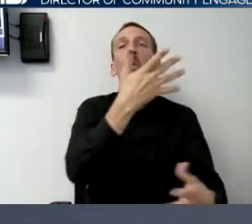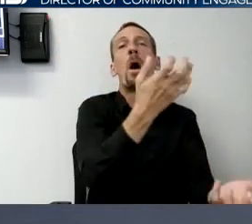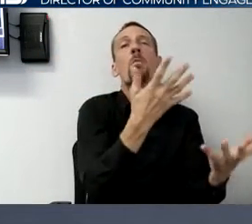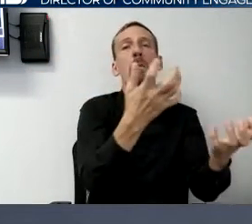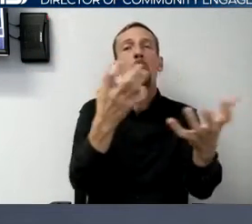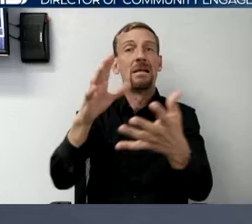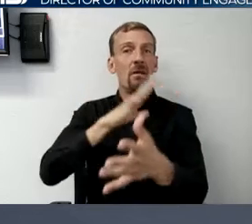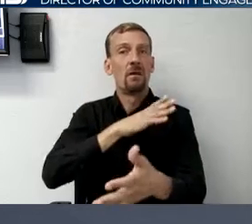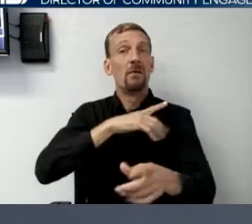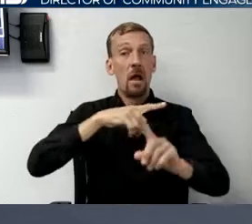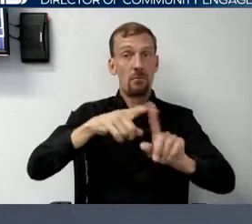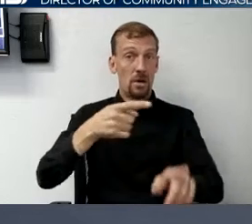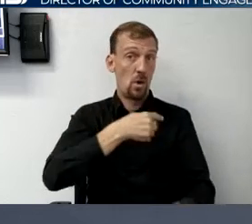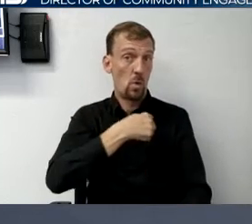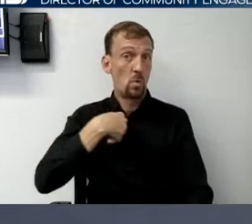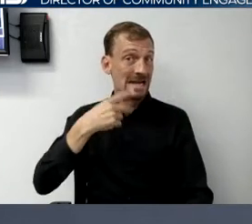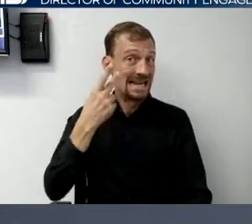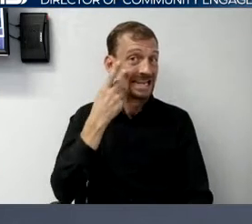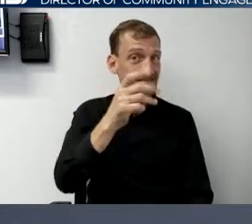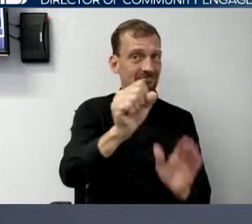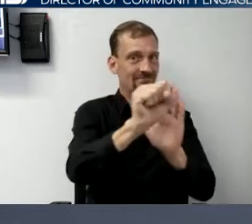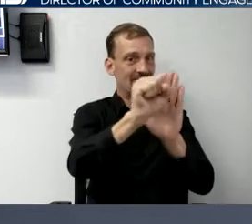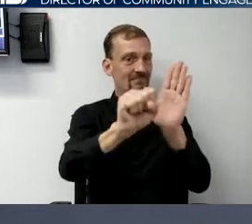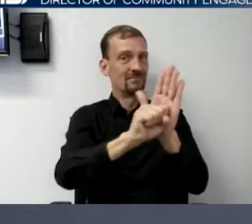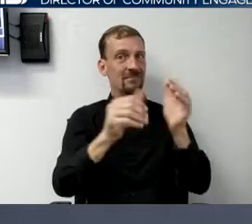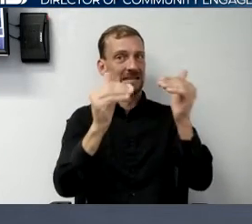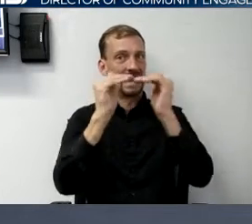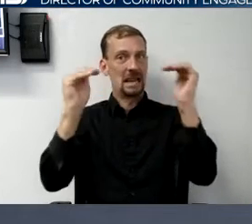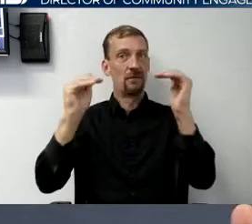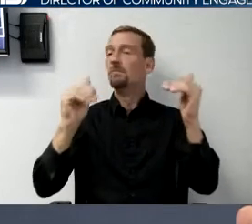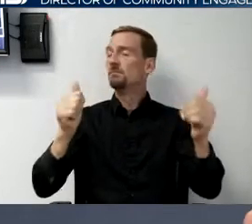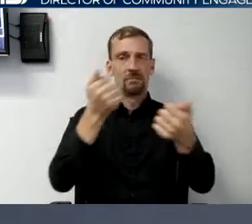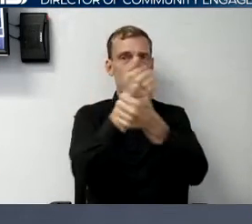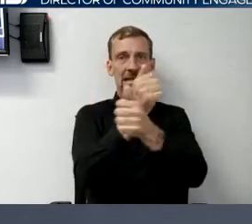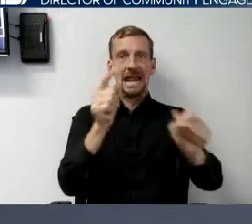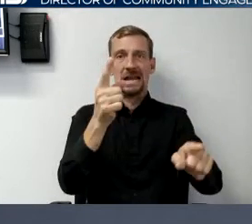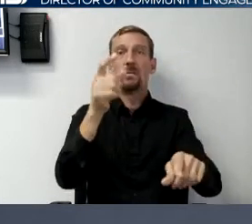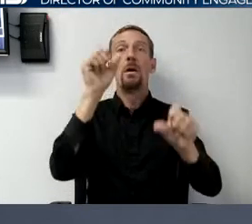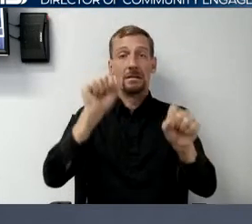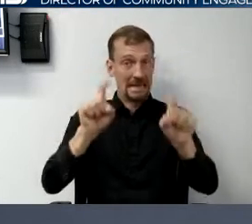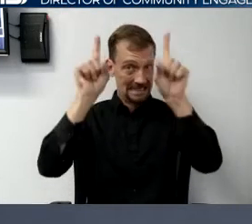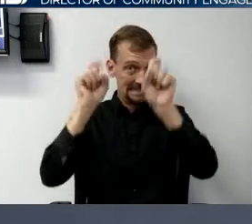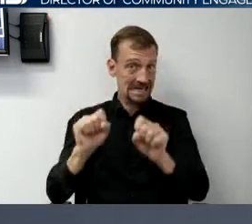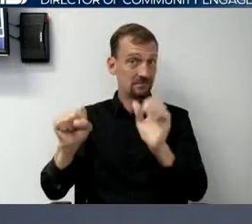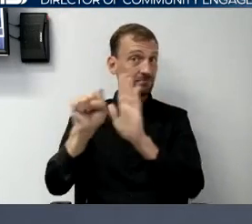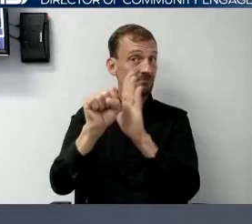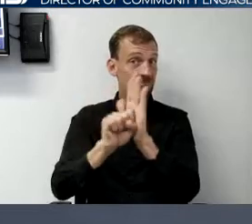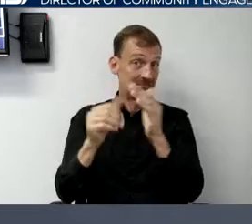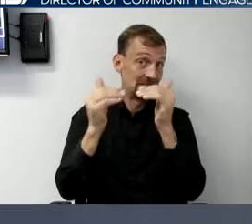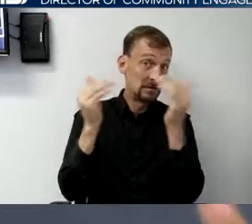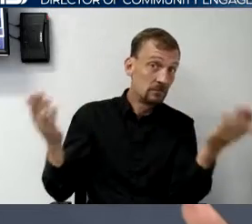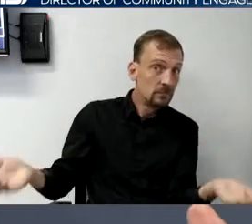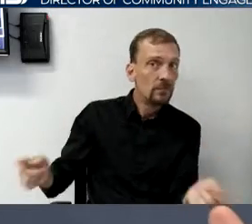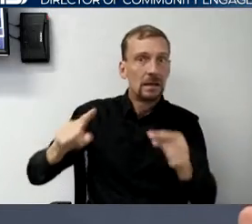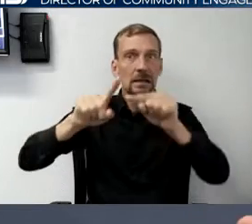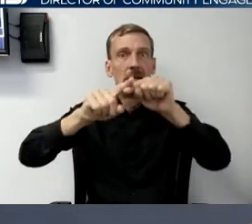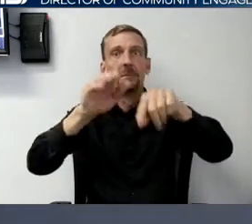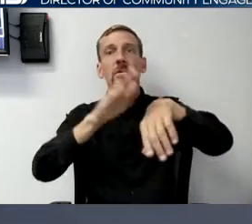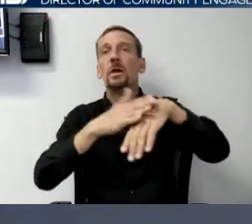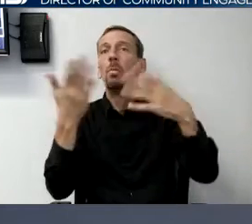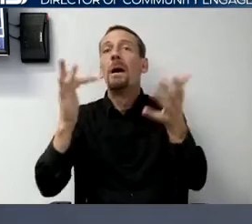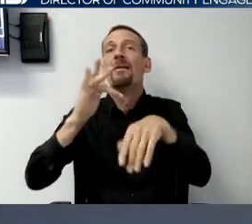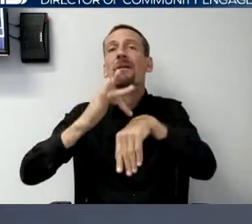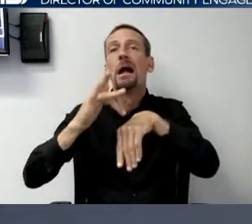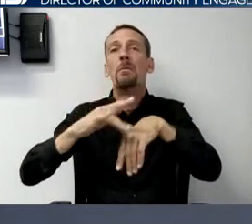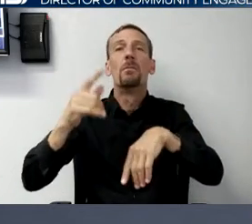And frankly, I think that's what we see at the state level is literally anybody can get tested. It really depends on the